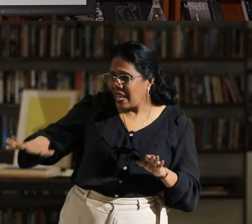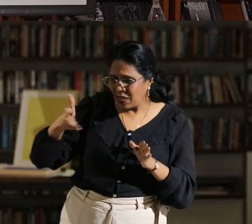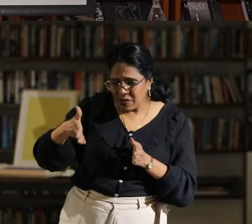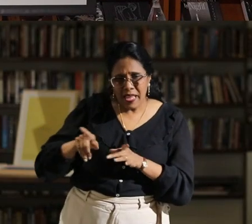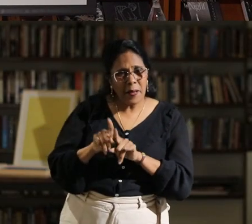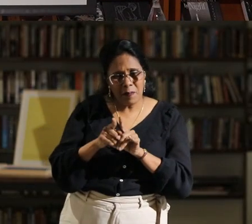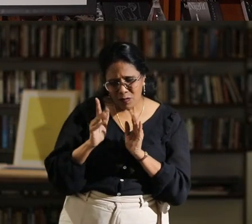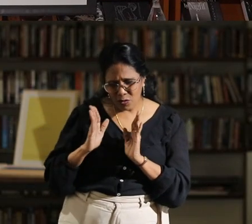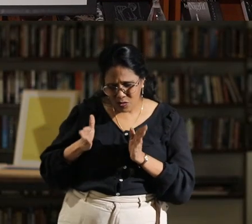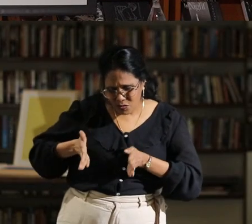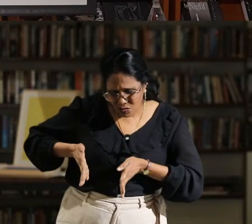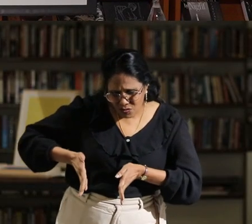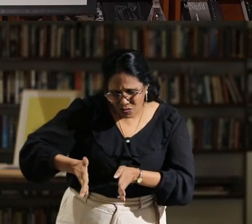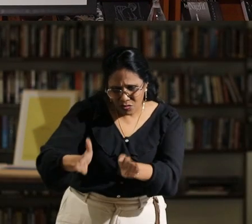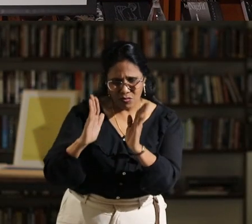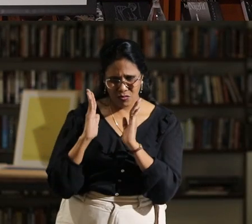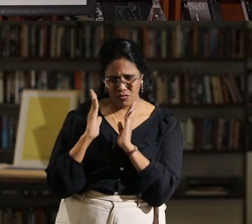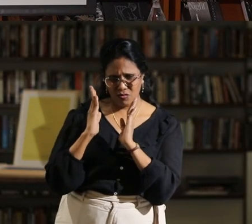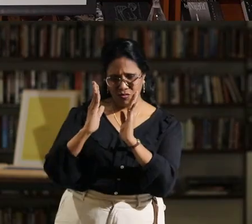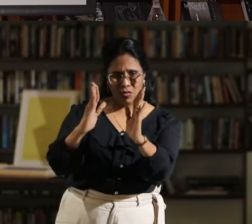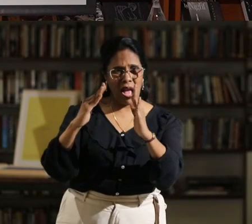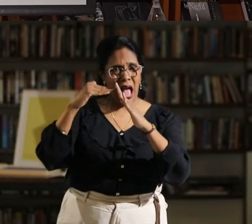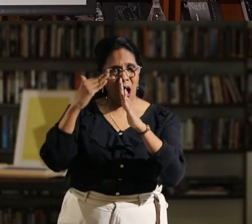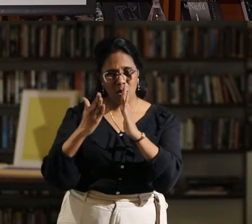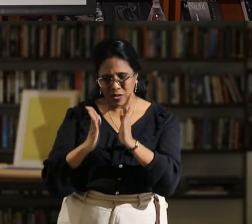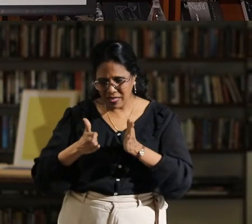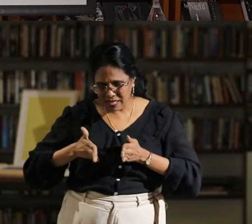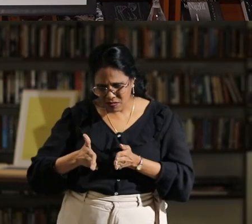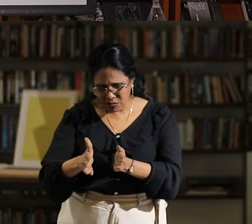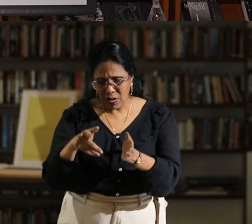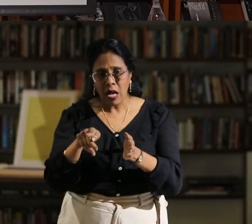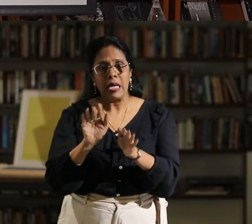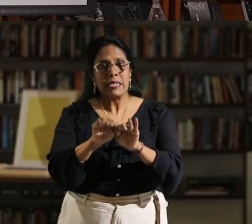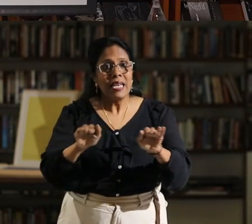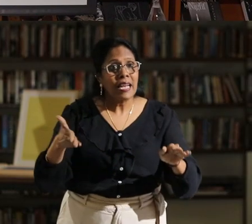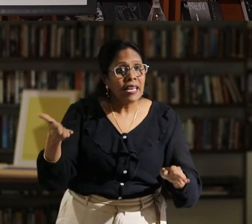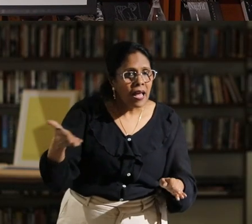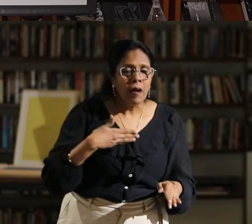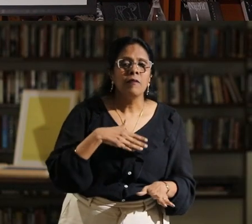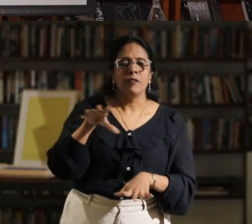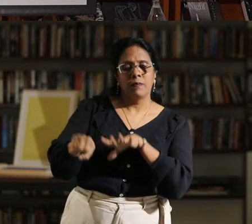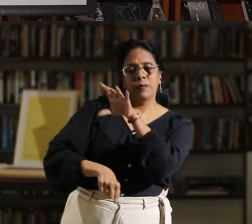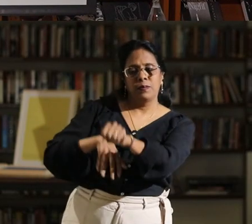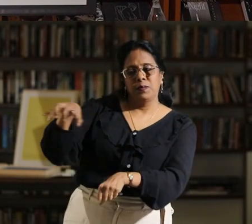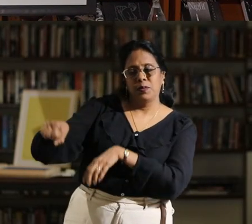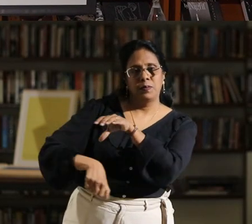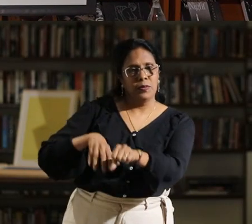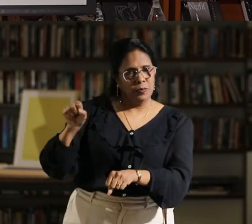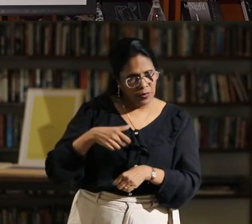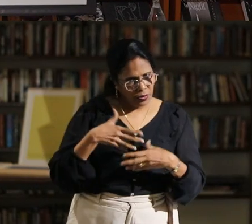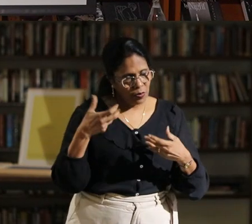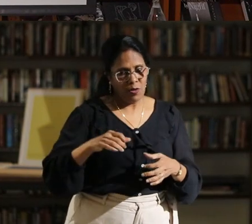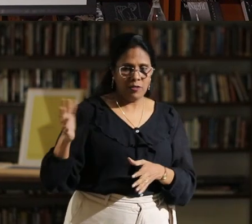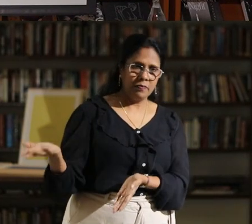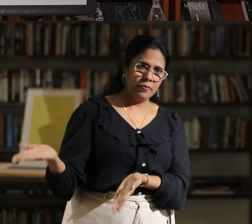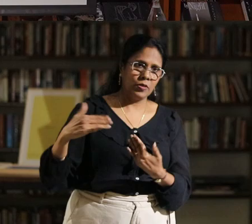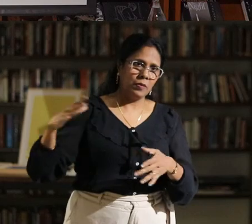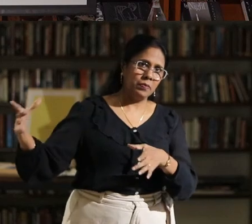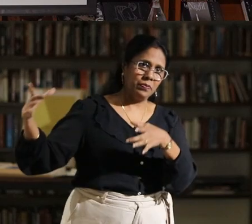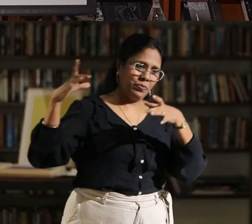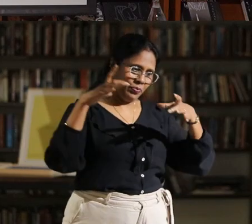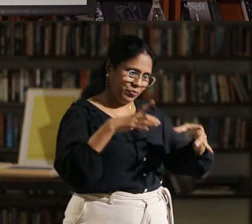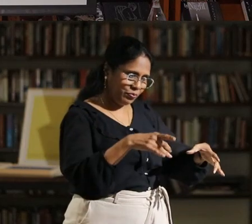lane houses there to talk about your favorite destination inside Shadi